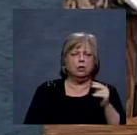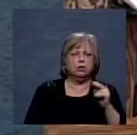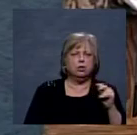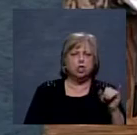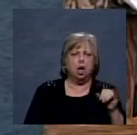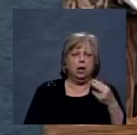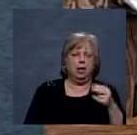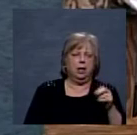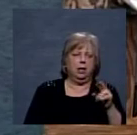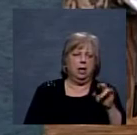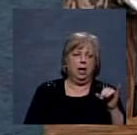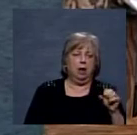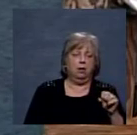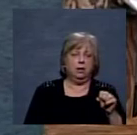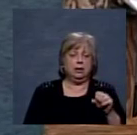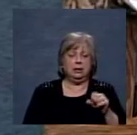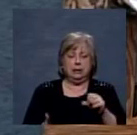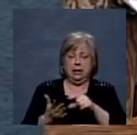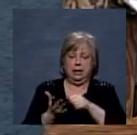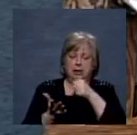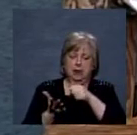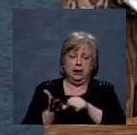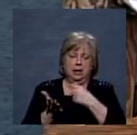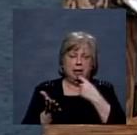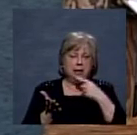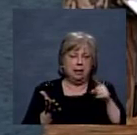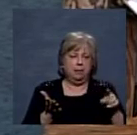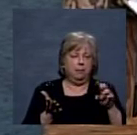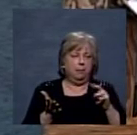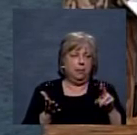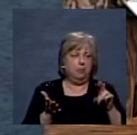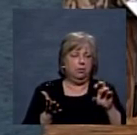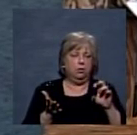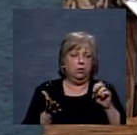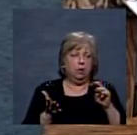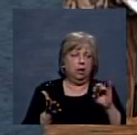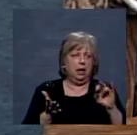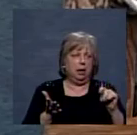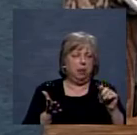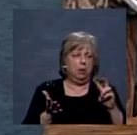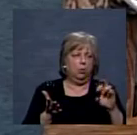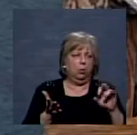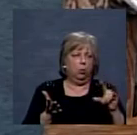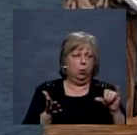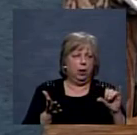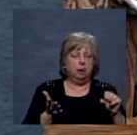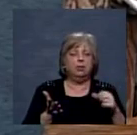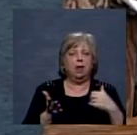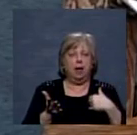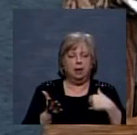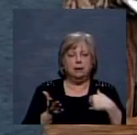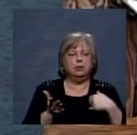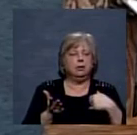who says that Mr. Emmett Willis, as well as PFI Inc., has access to